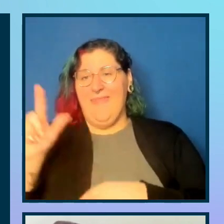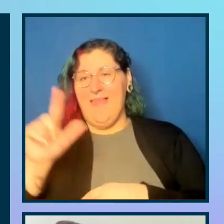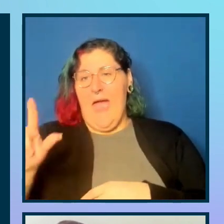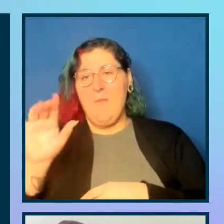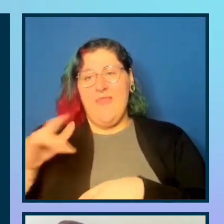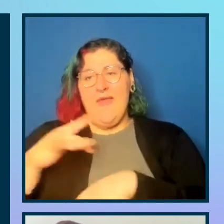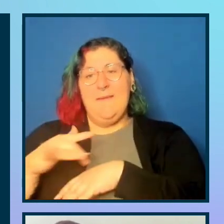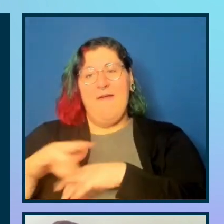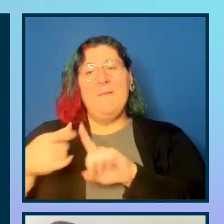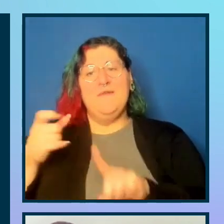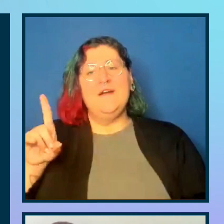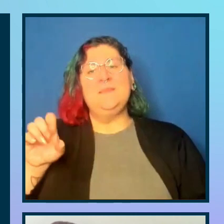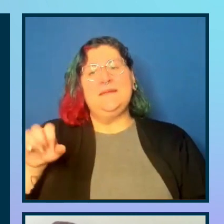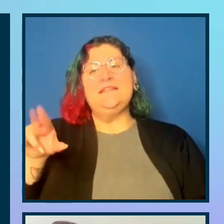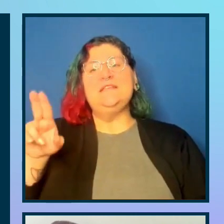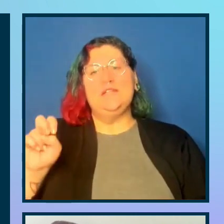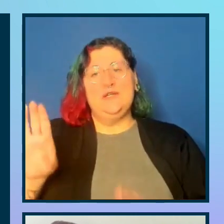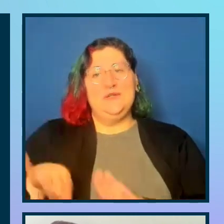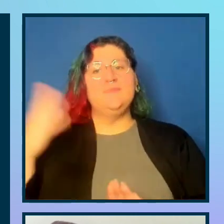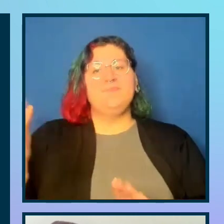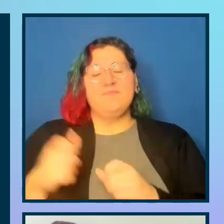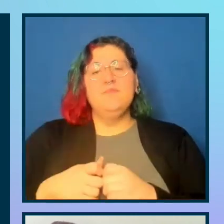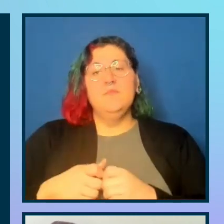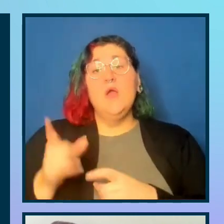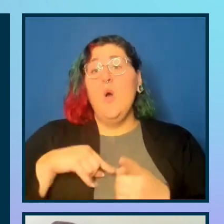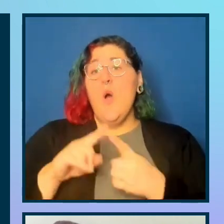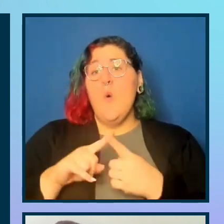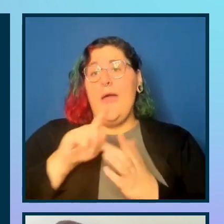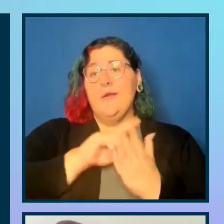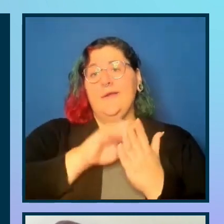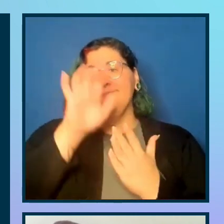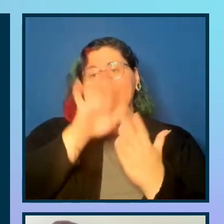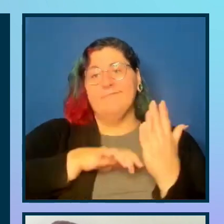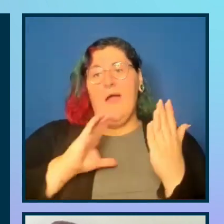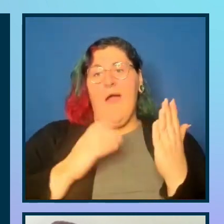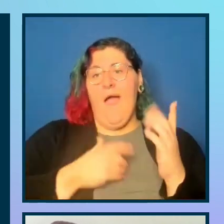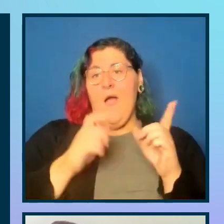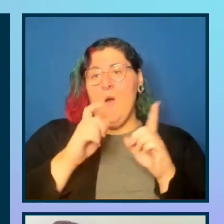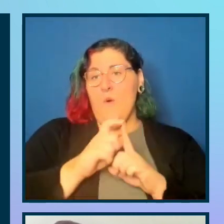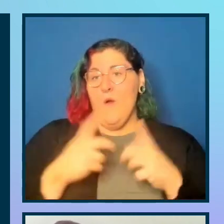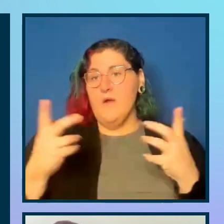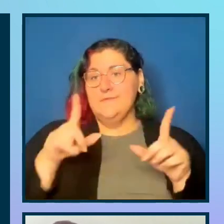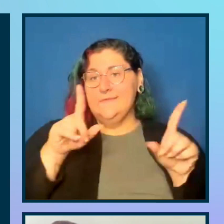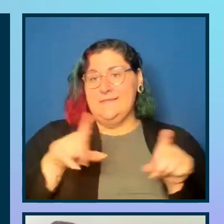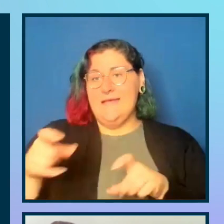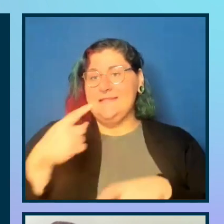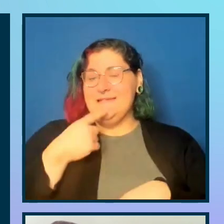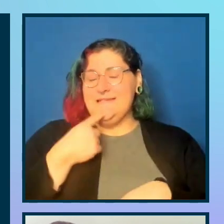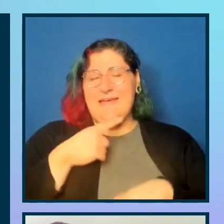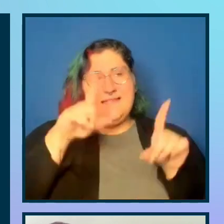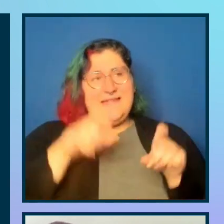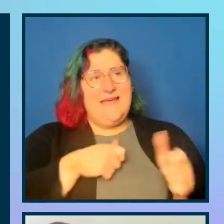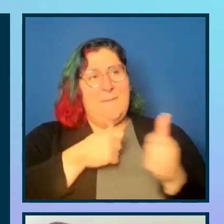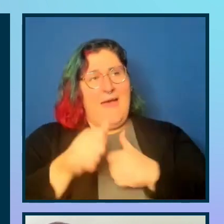DQ. And when we write our test, it looks like this. This is JavaScript code. We write test, it passes accessibility audit as the test